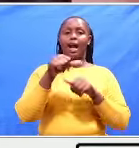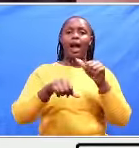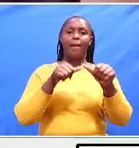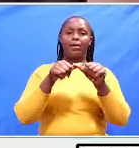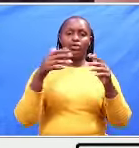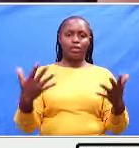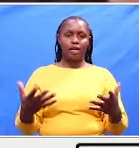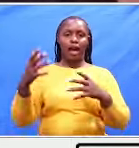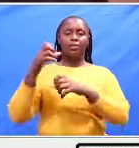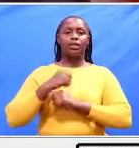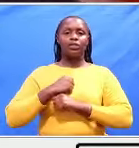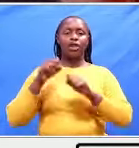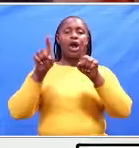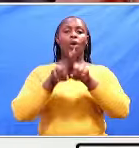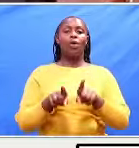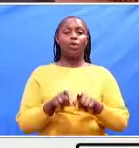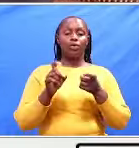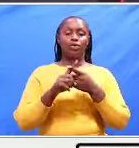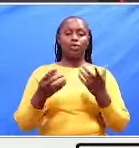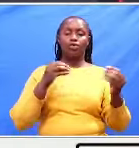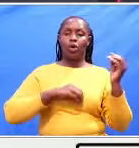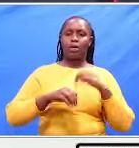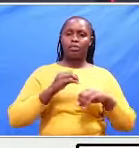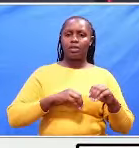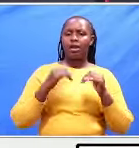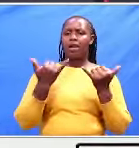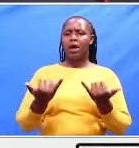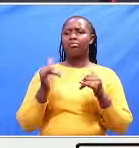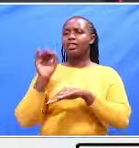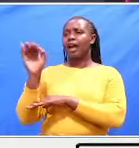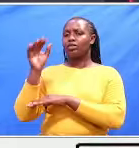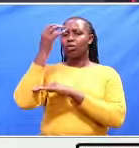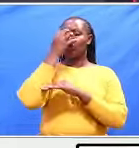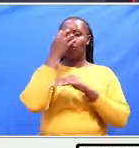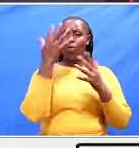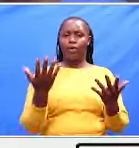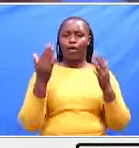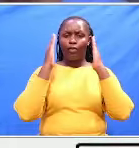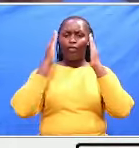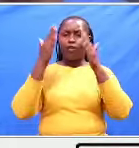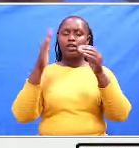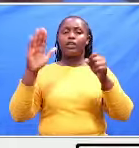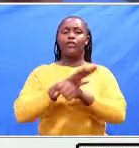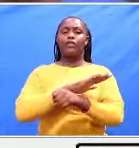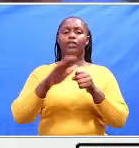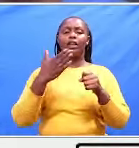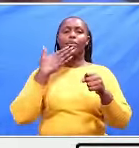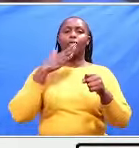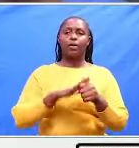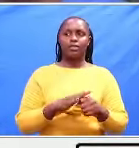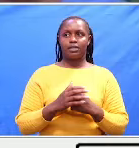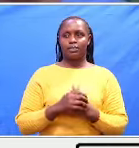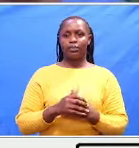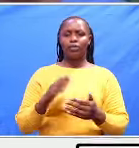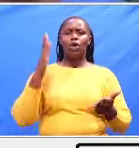on Ruto to focus on delivering for Kenyans instead of engaging in confrontations. Stop the abductions,